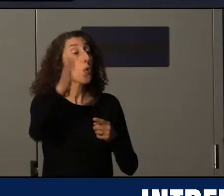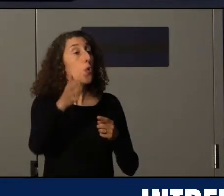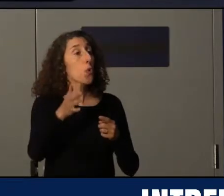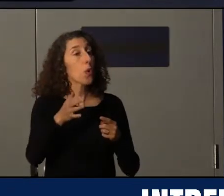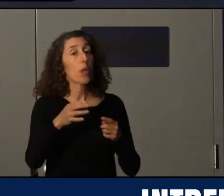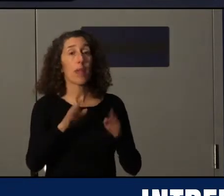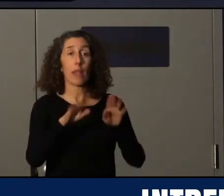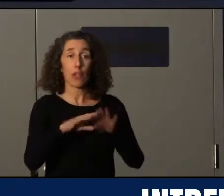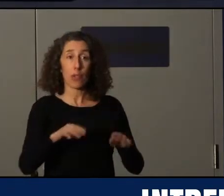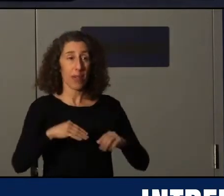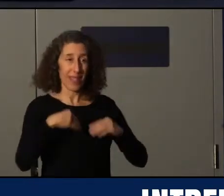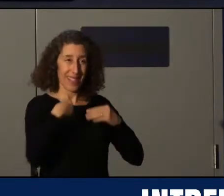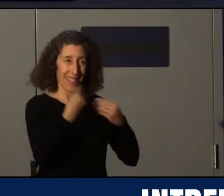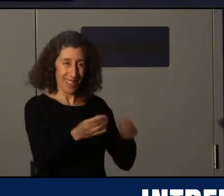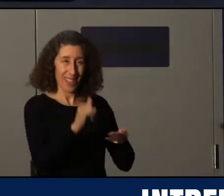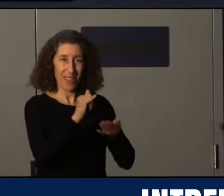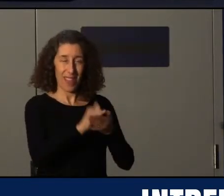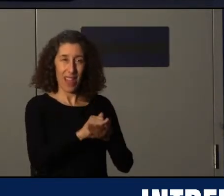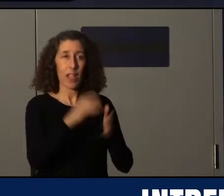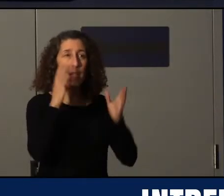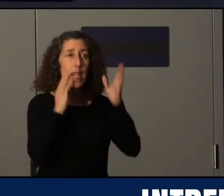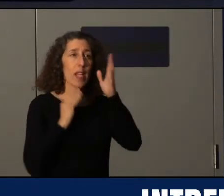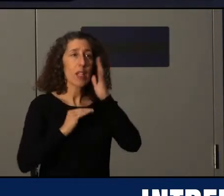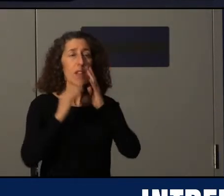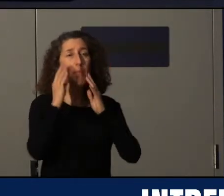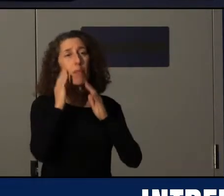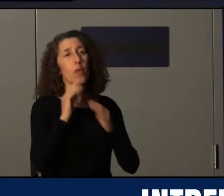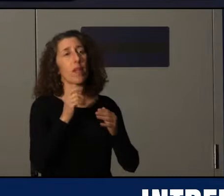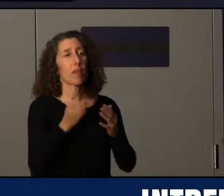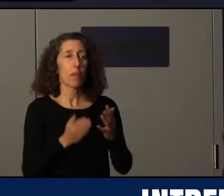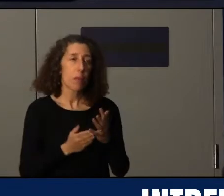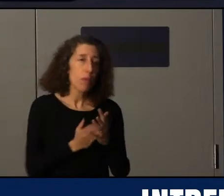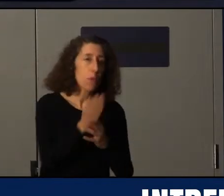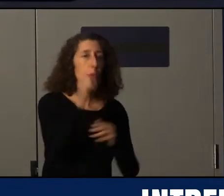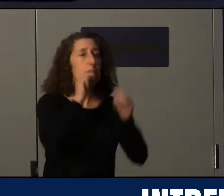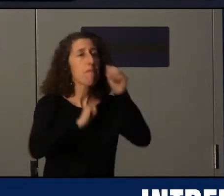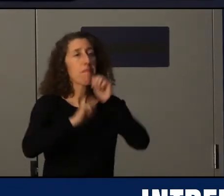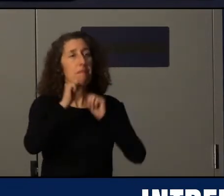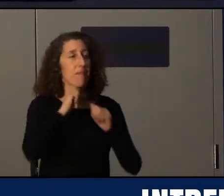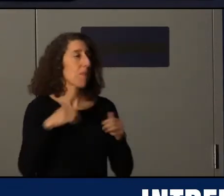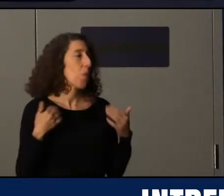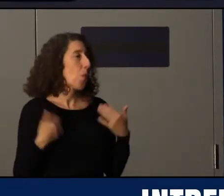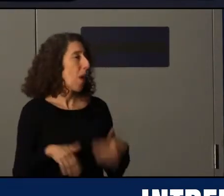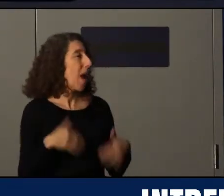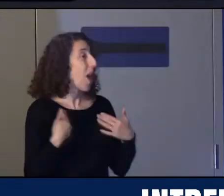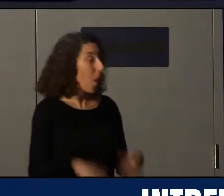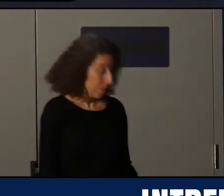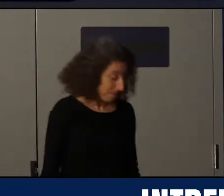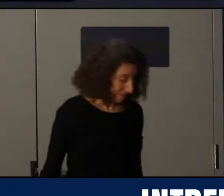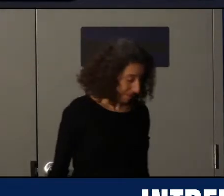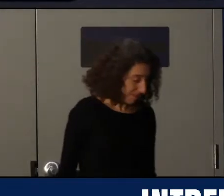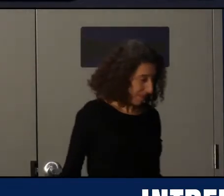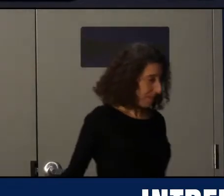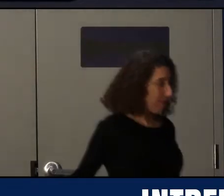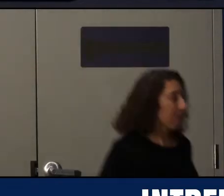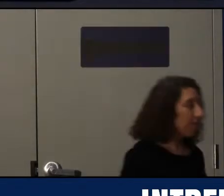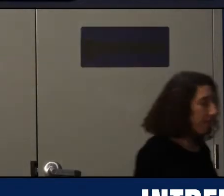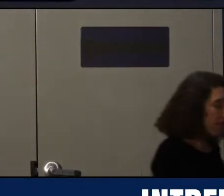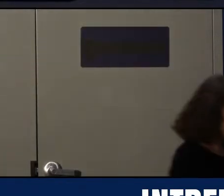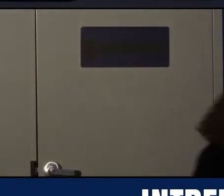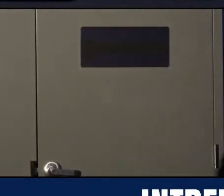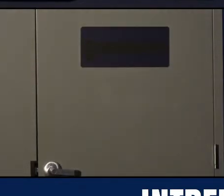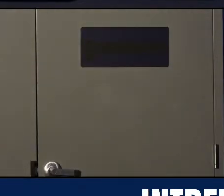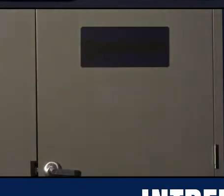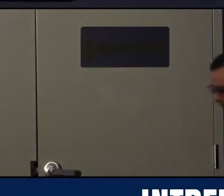for them in a place that you hope they never have to visit again. And the spacesuit that you have on display here, and that a different